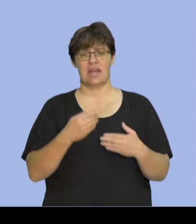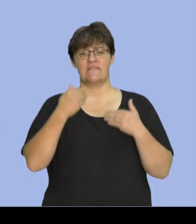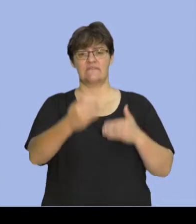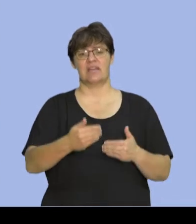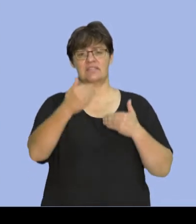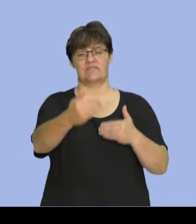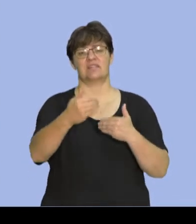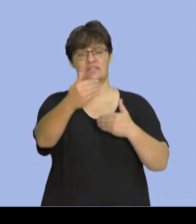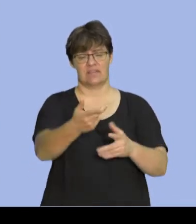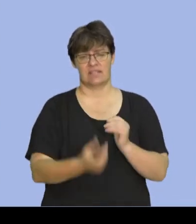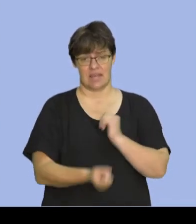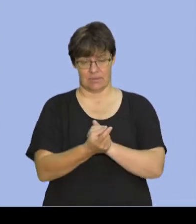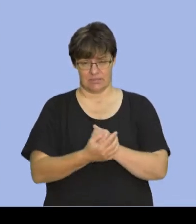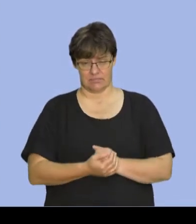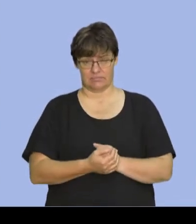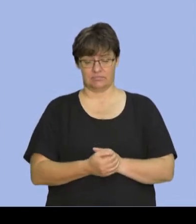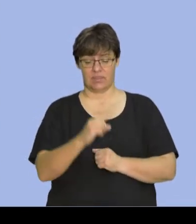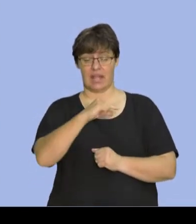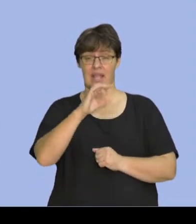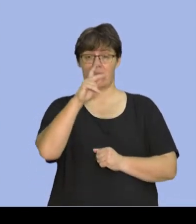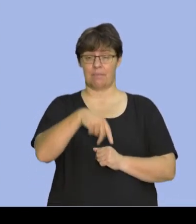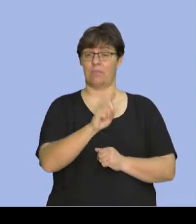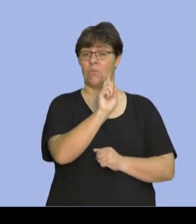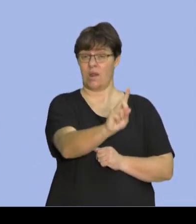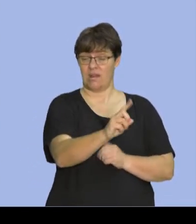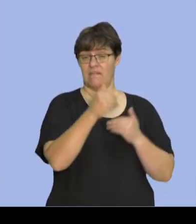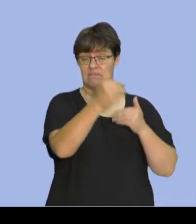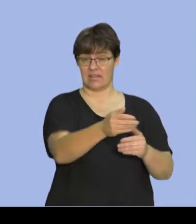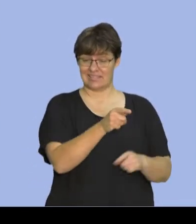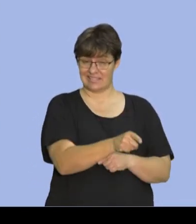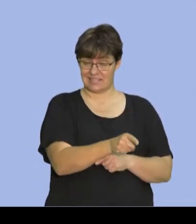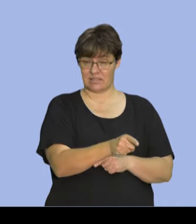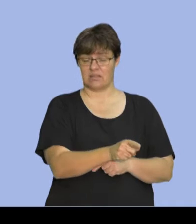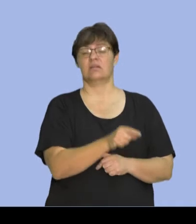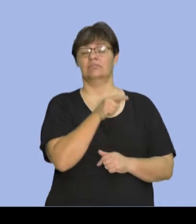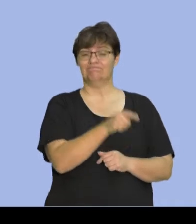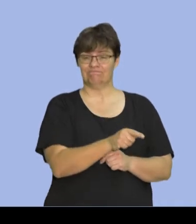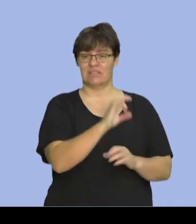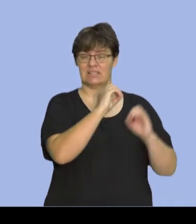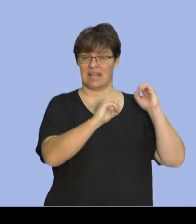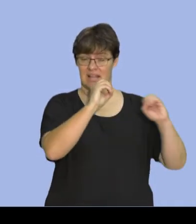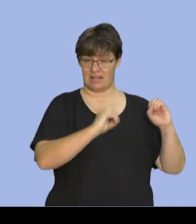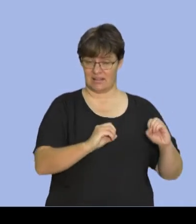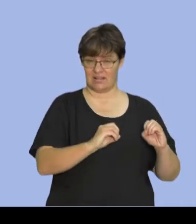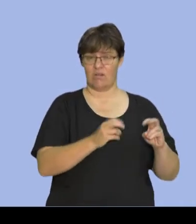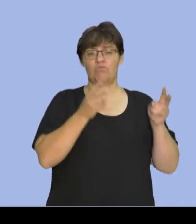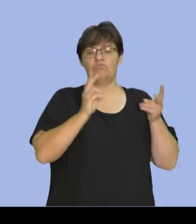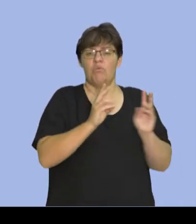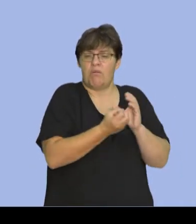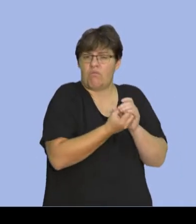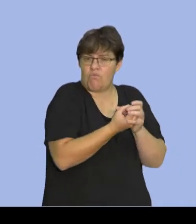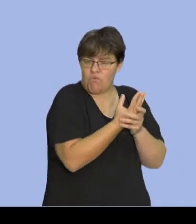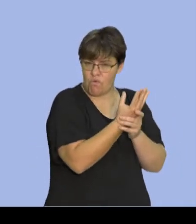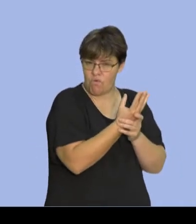cell cycle. The gap phase, the G1 phase, is the phase in which the cell undergoes normal growth